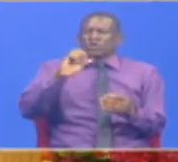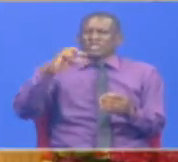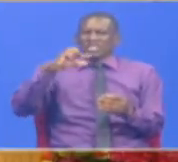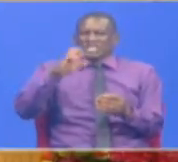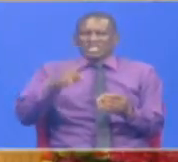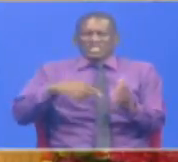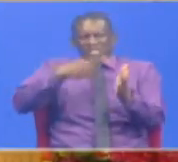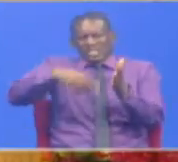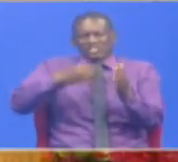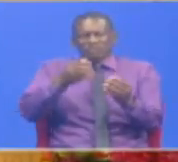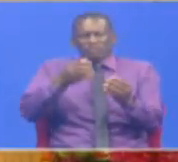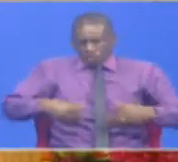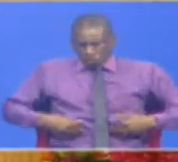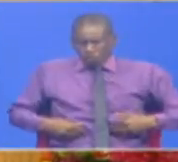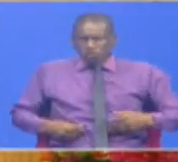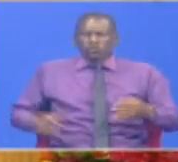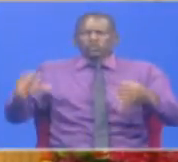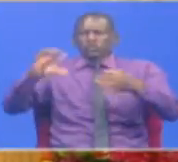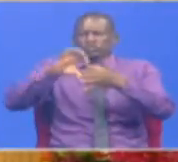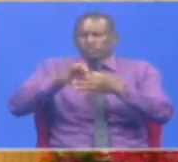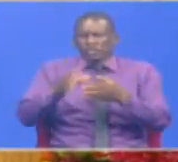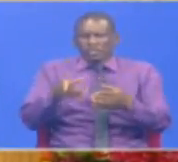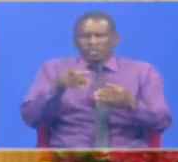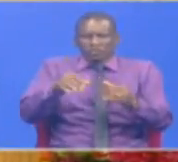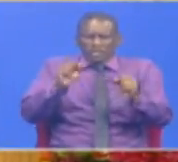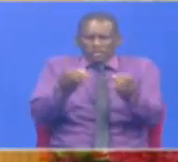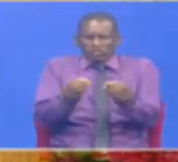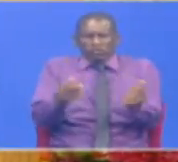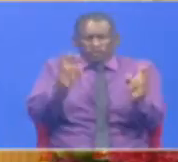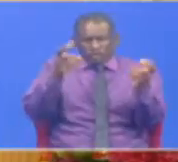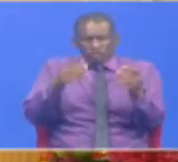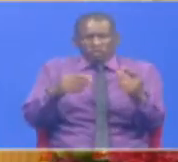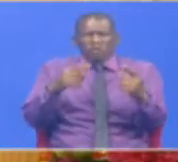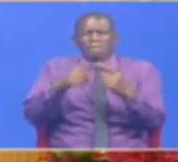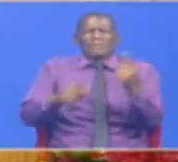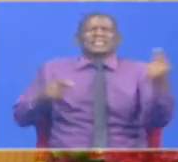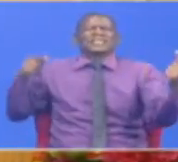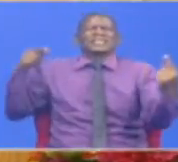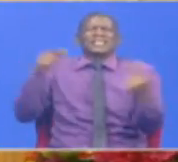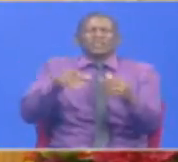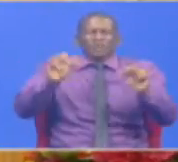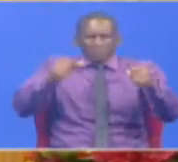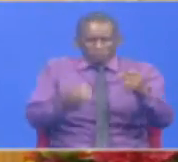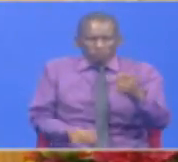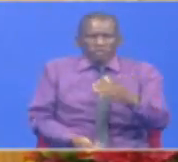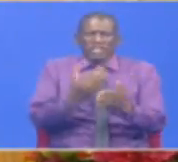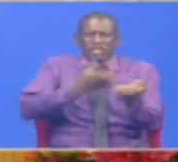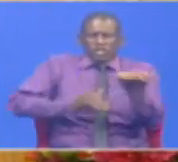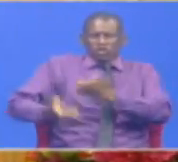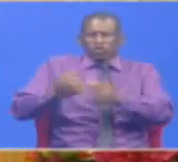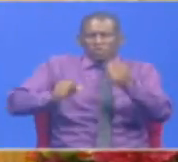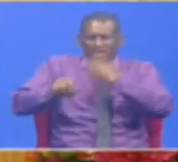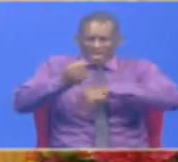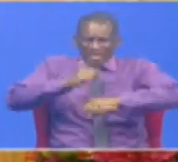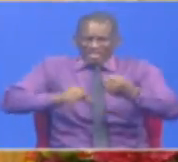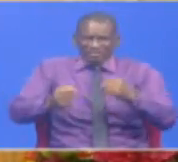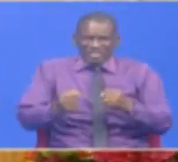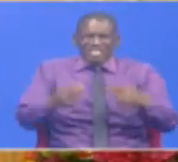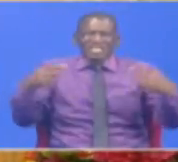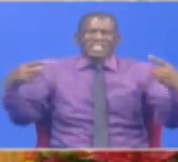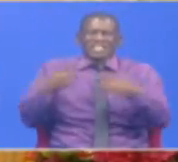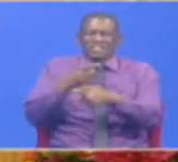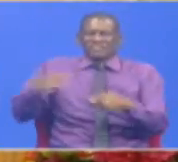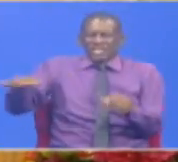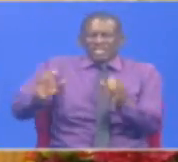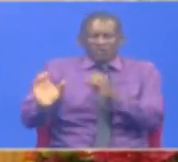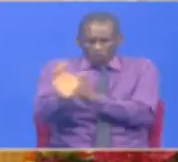able to go to, I think that would address the issue. But until we are able to create economic activity in different parts of the country